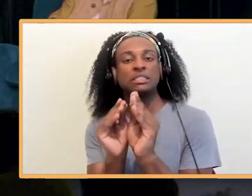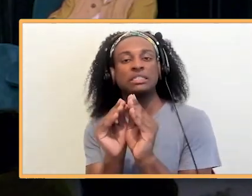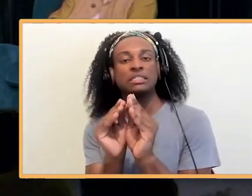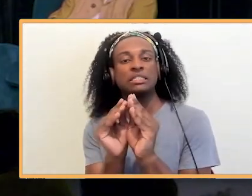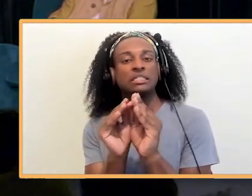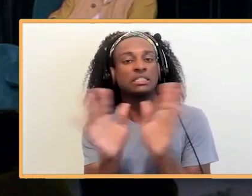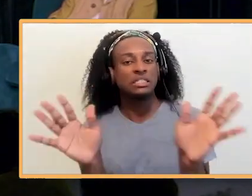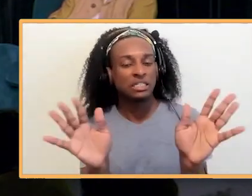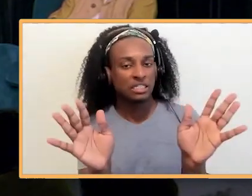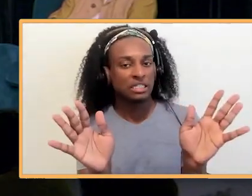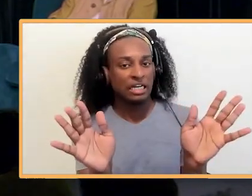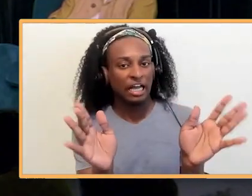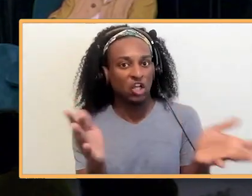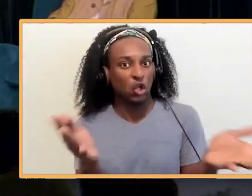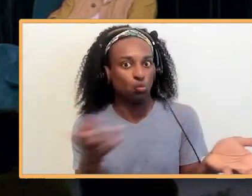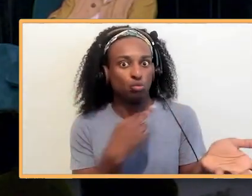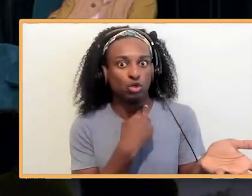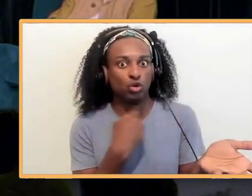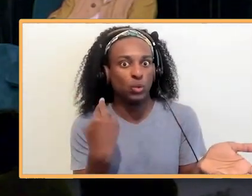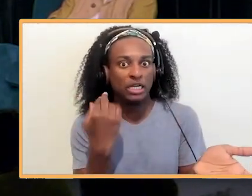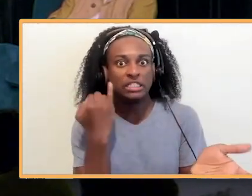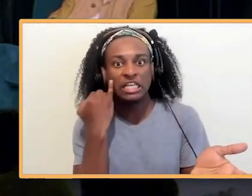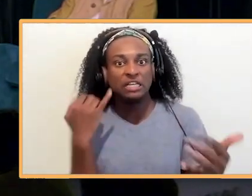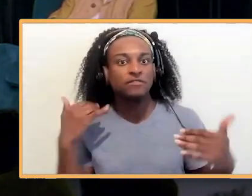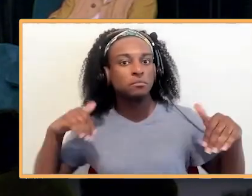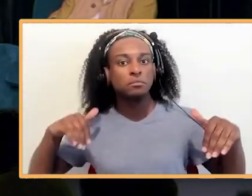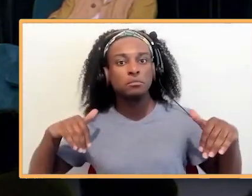what's at stake. Yeah.